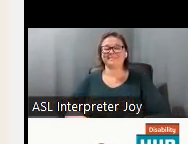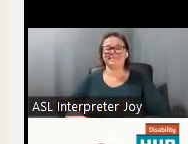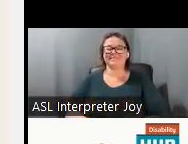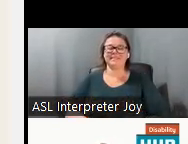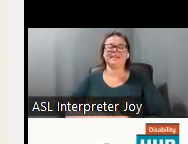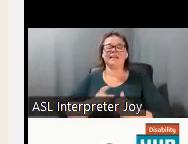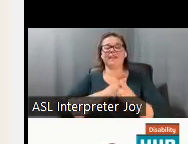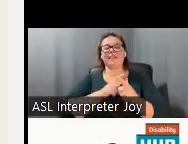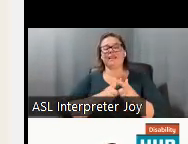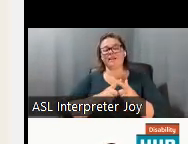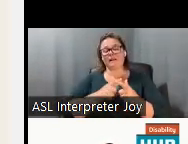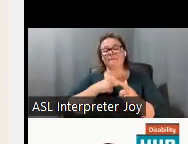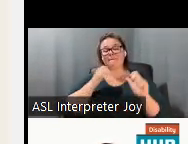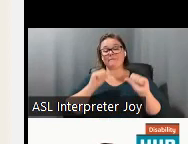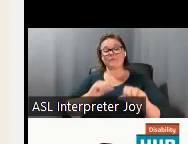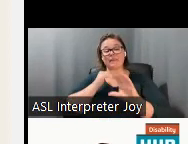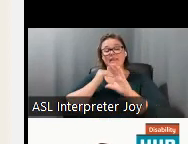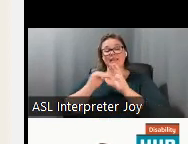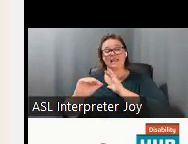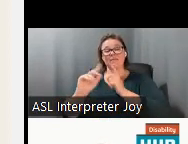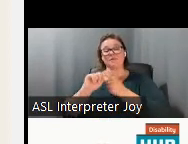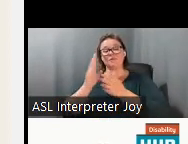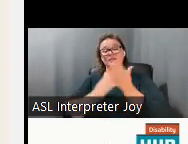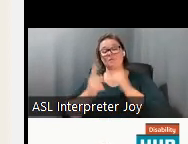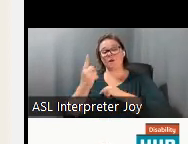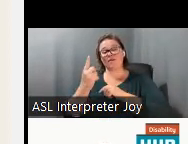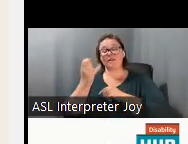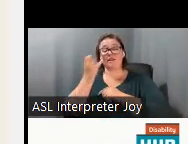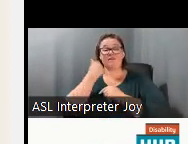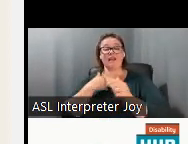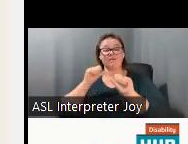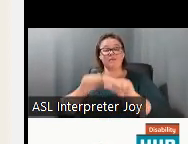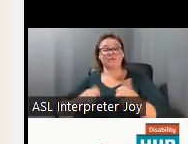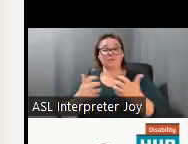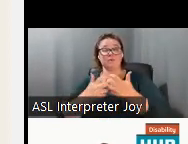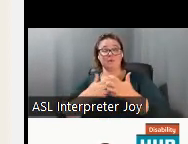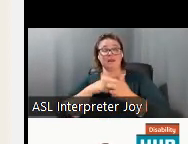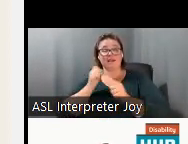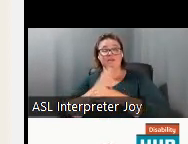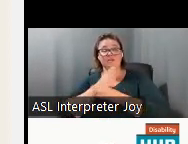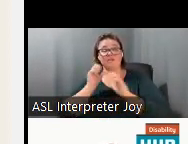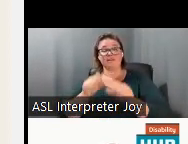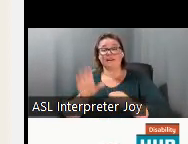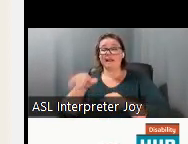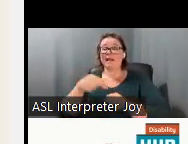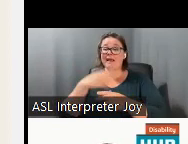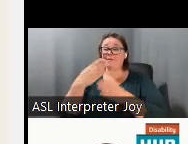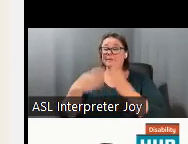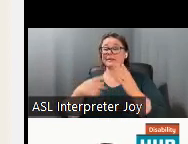then I can email this to somebody. If I have a potential roommate, I can share this. Hey, I completed this